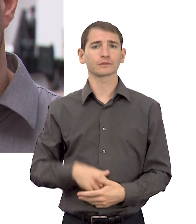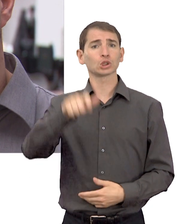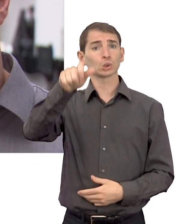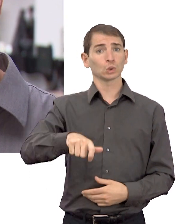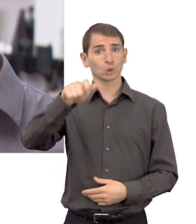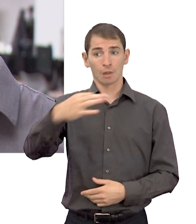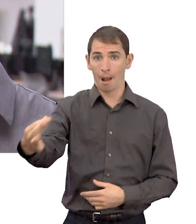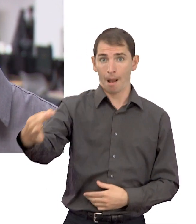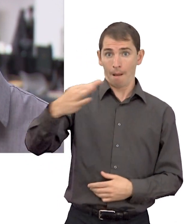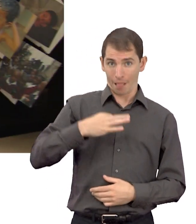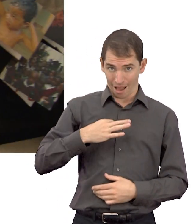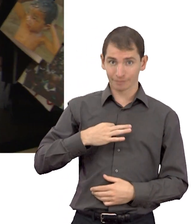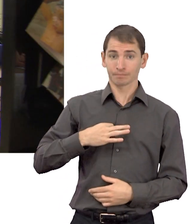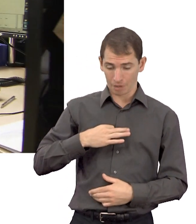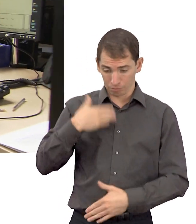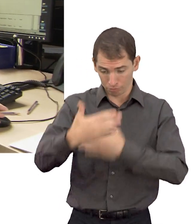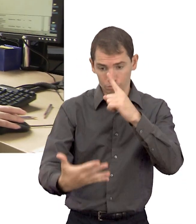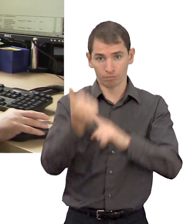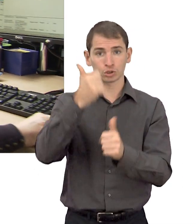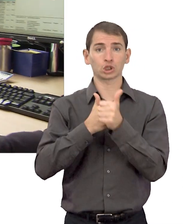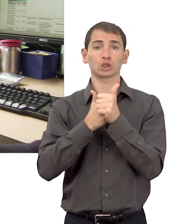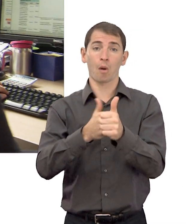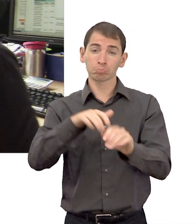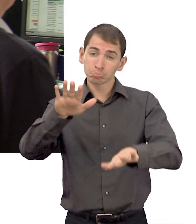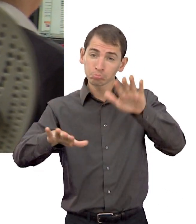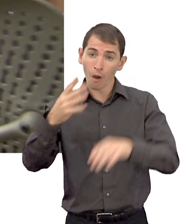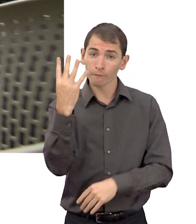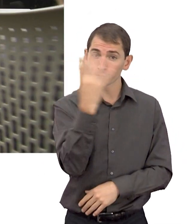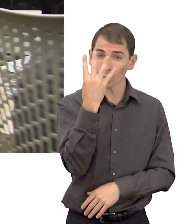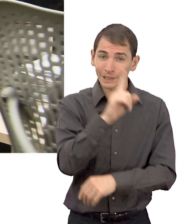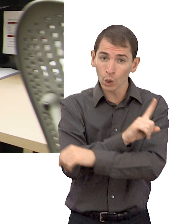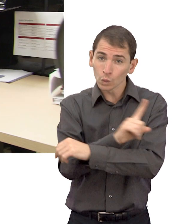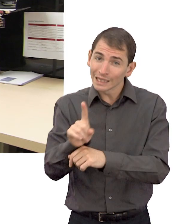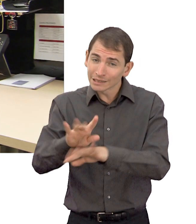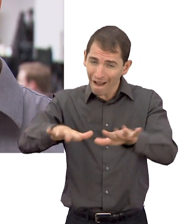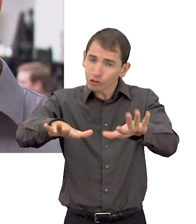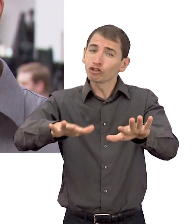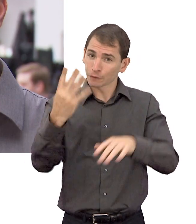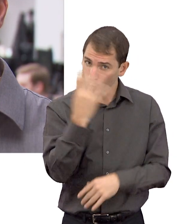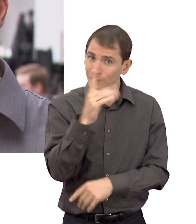an application for them to get their support in place can actually take 14 weeks on average. It's very